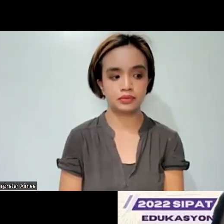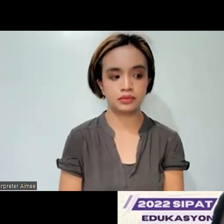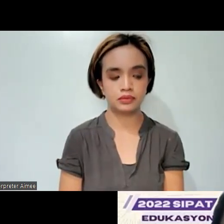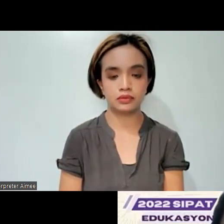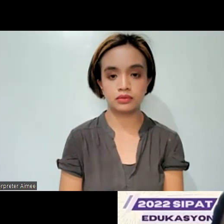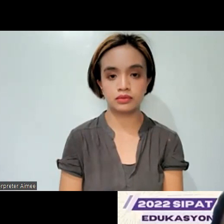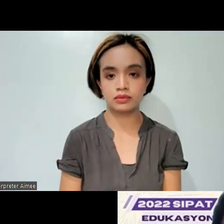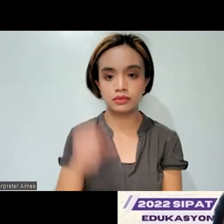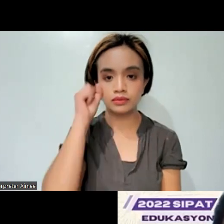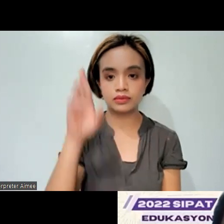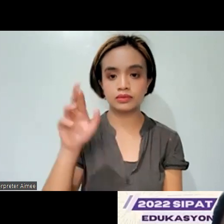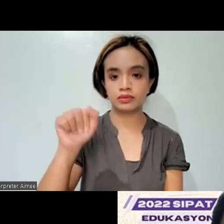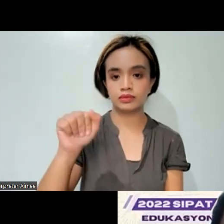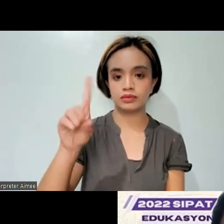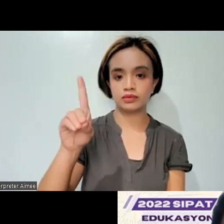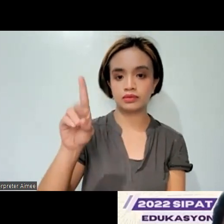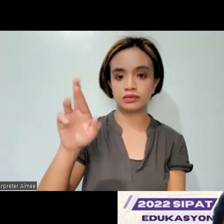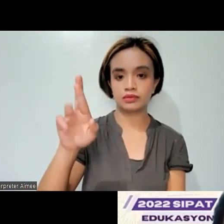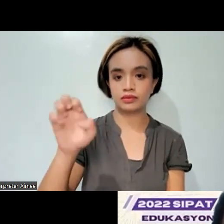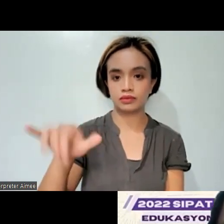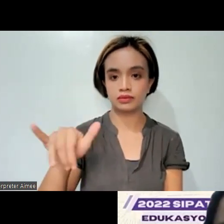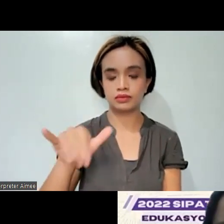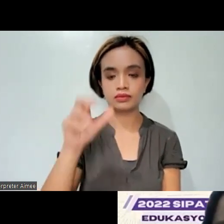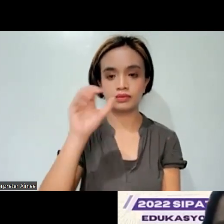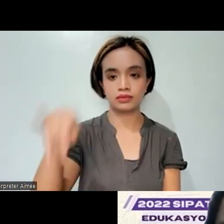Sir Audrey and Jen?